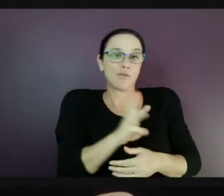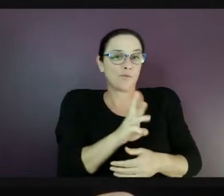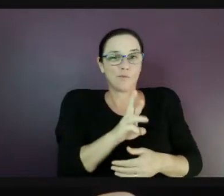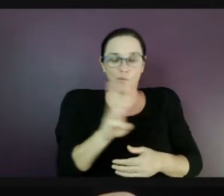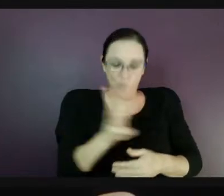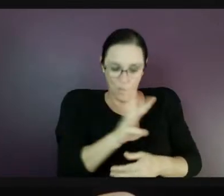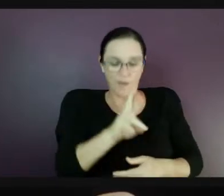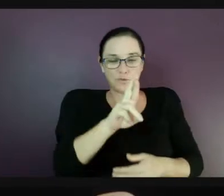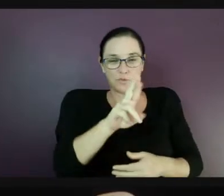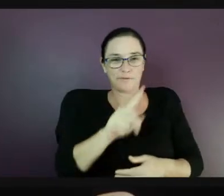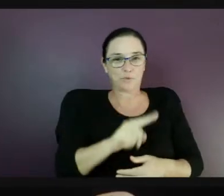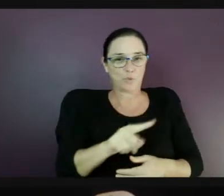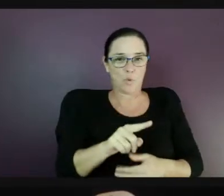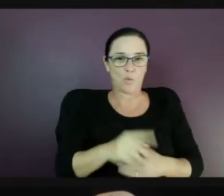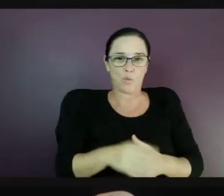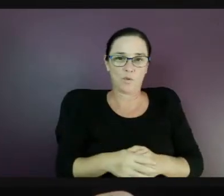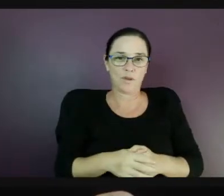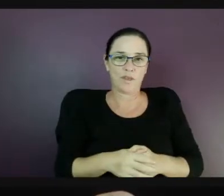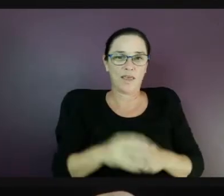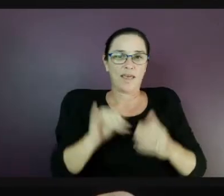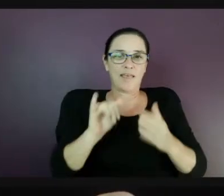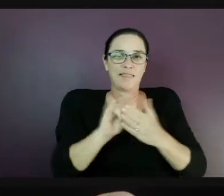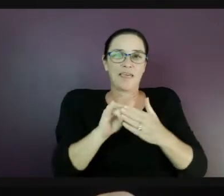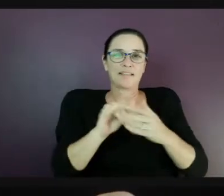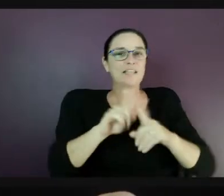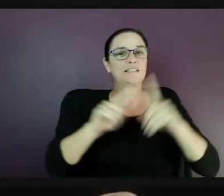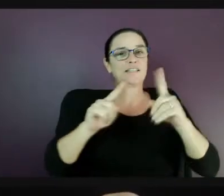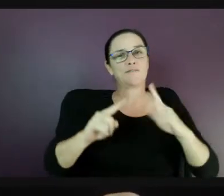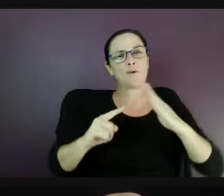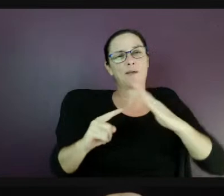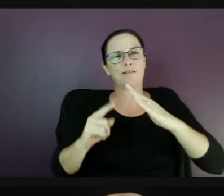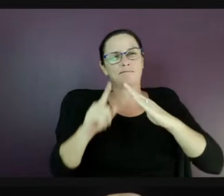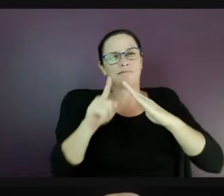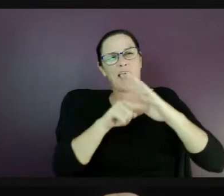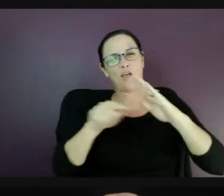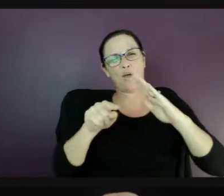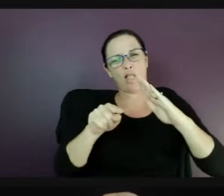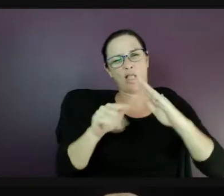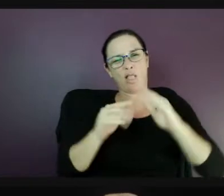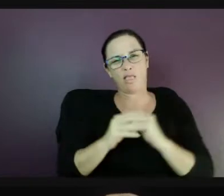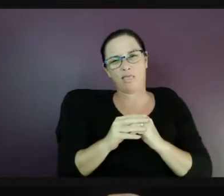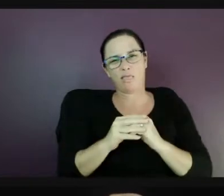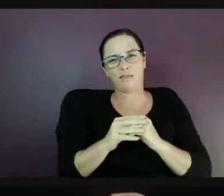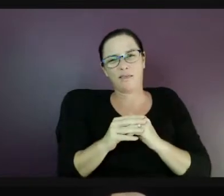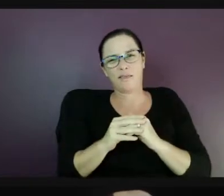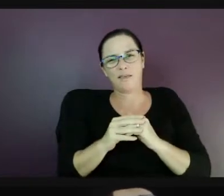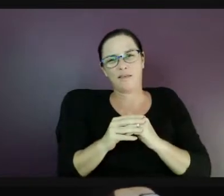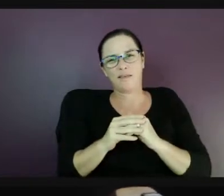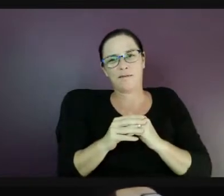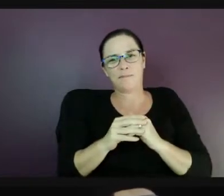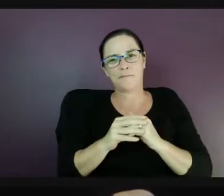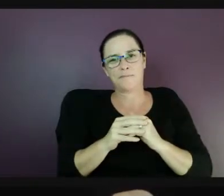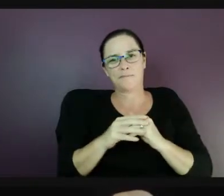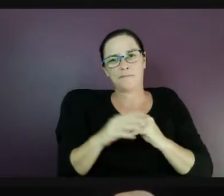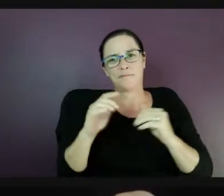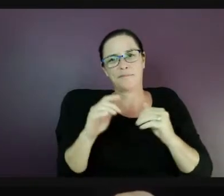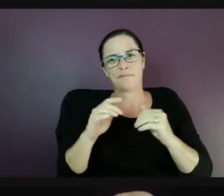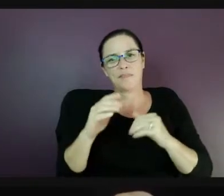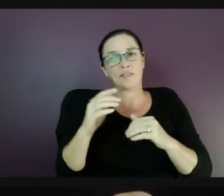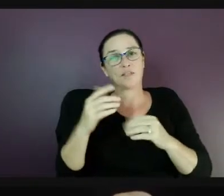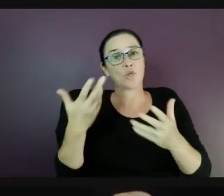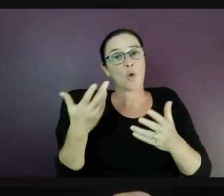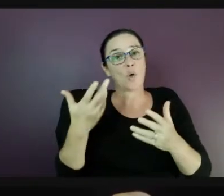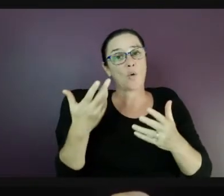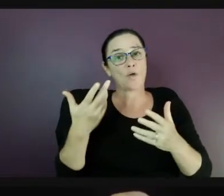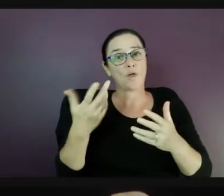to it. And it seems to be, these may be a different angle than that. And so you're thinking this is really something happening within this